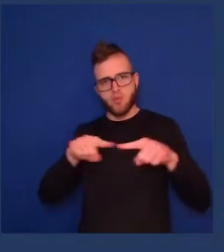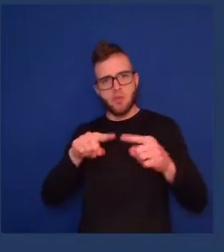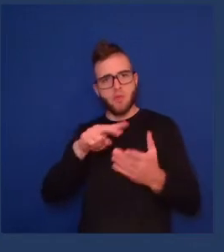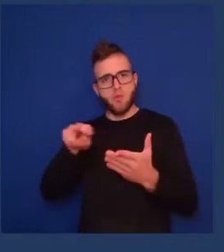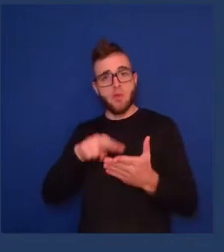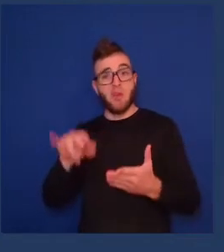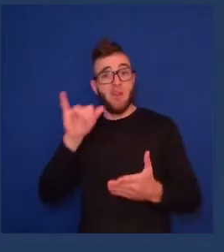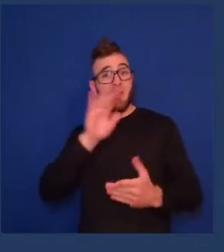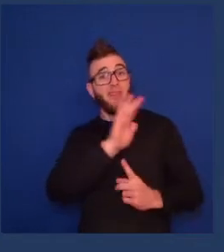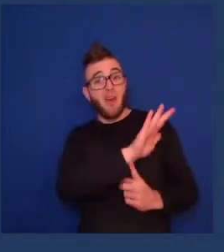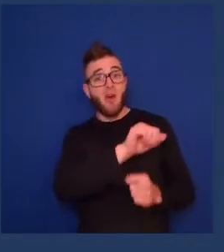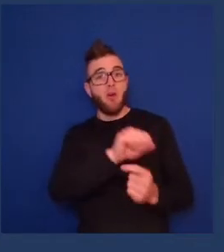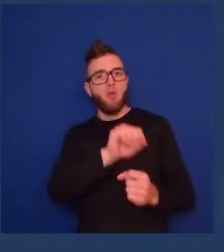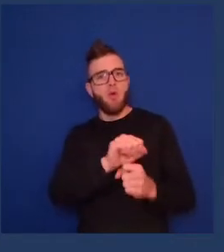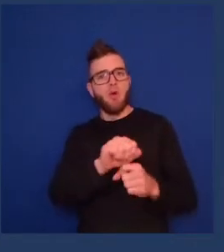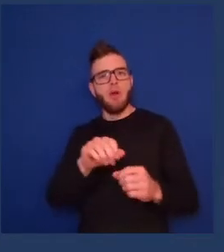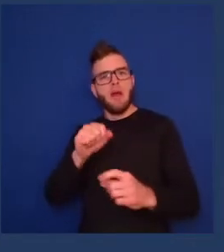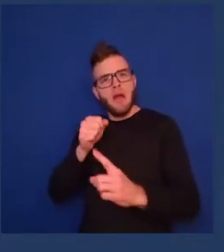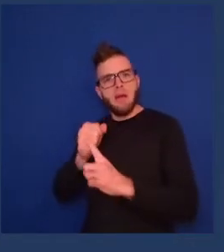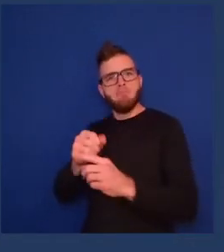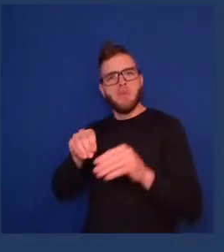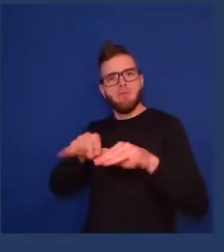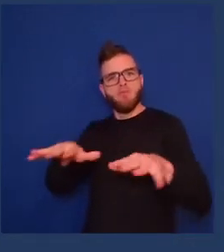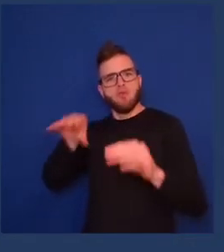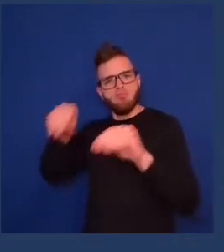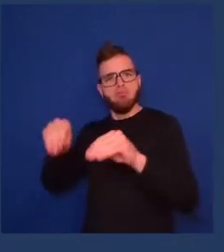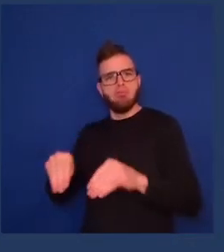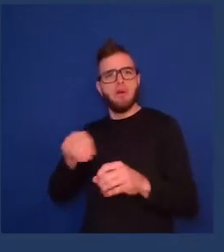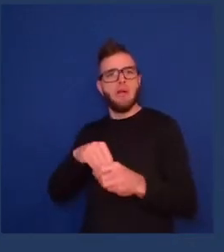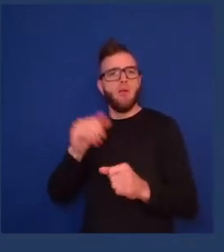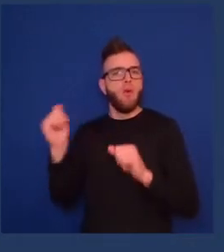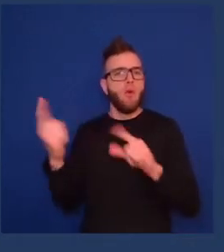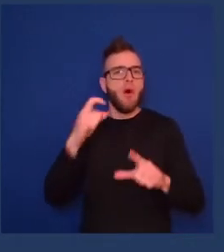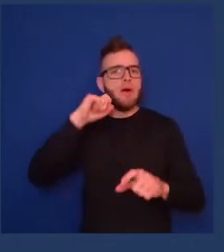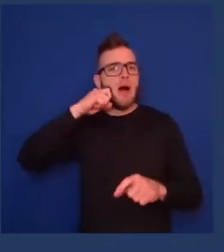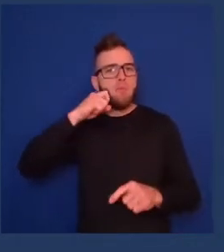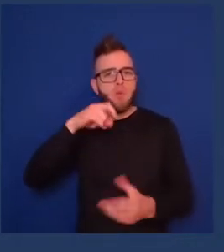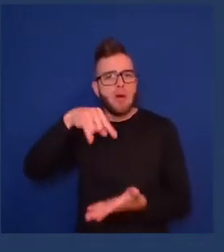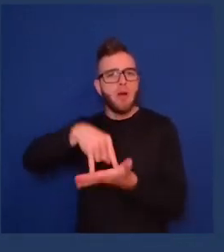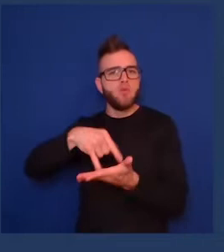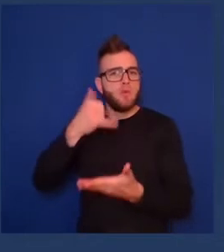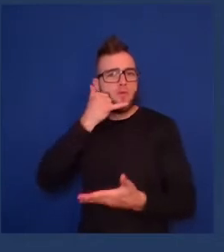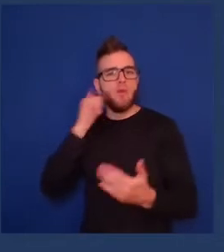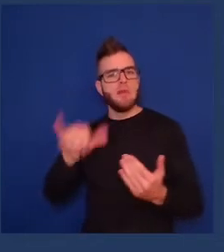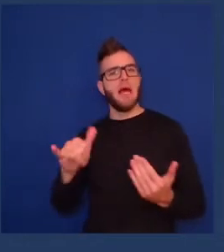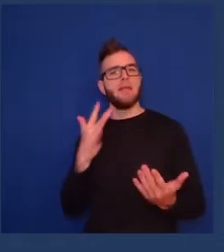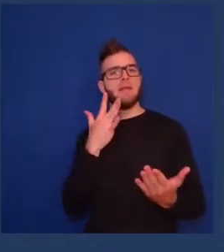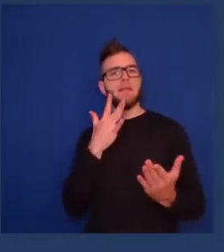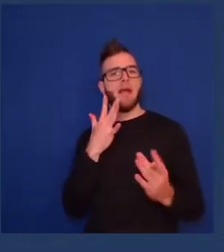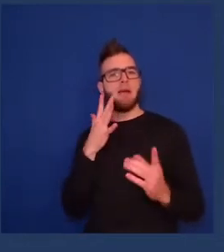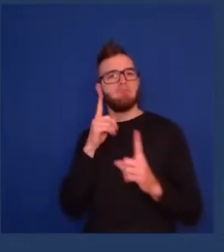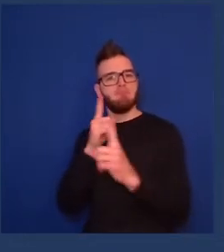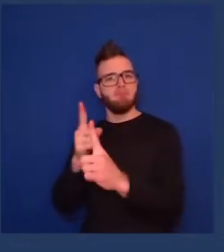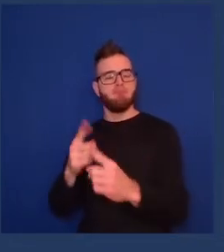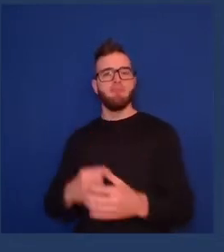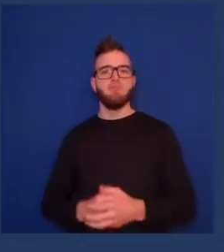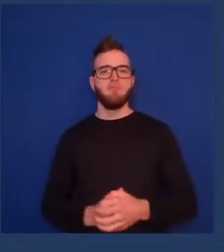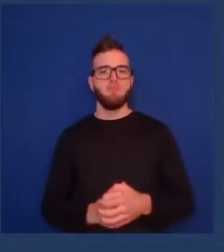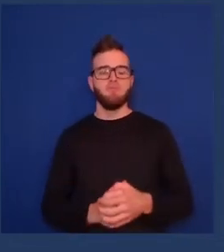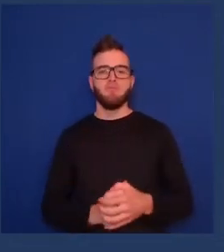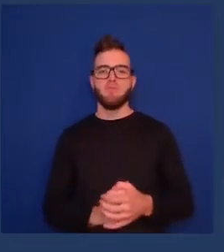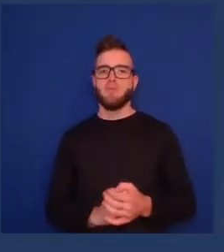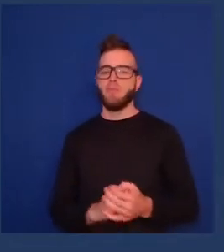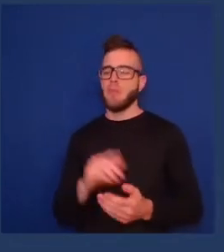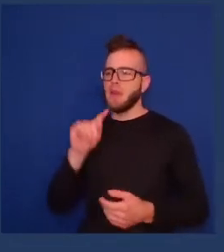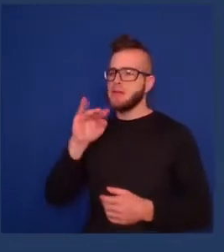readers. And that kind of work that they did has influenced every Apple and Android phone that's out there. So that's the kind of impact we want to